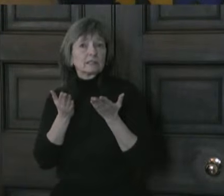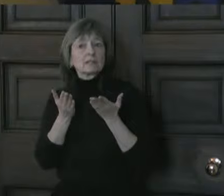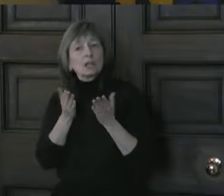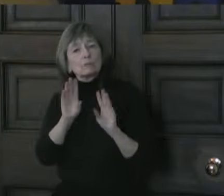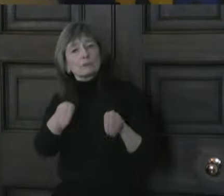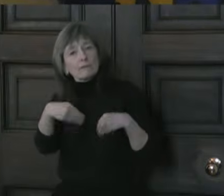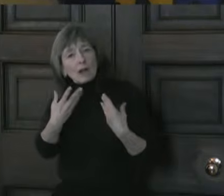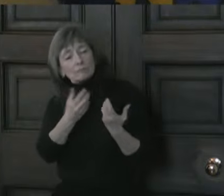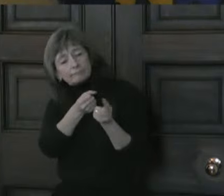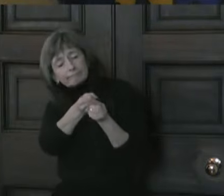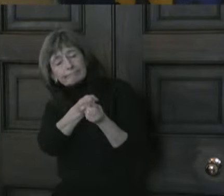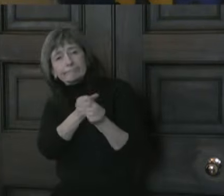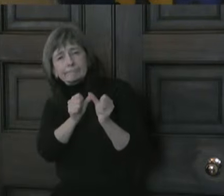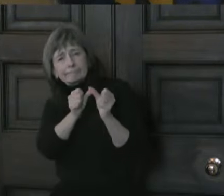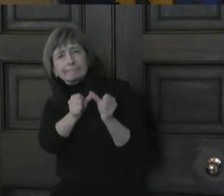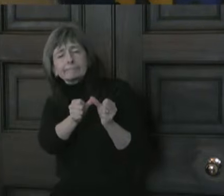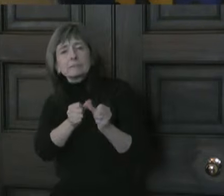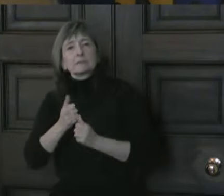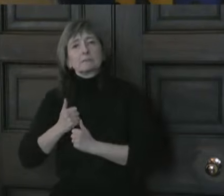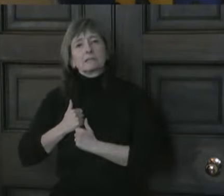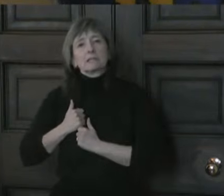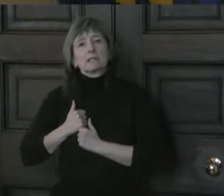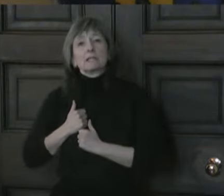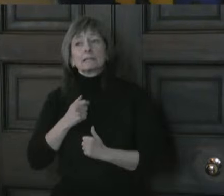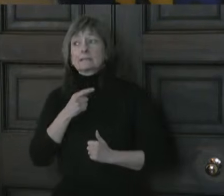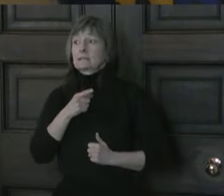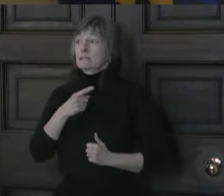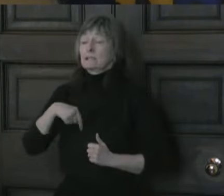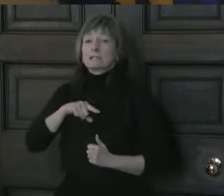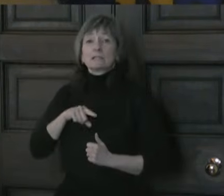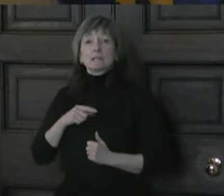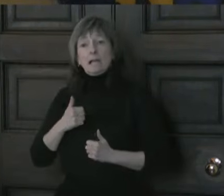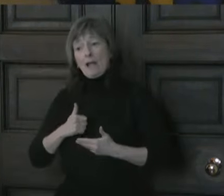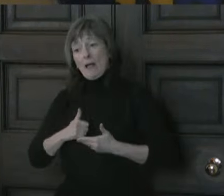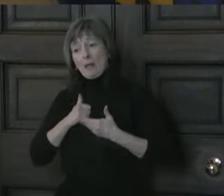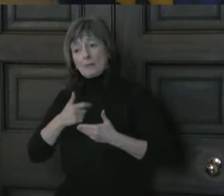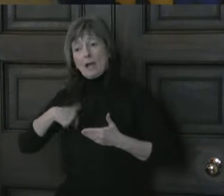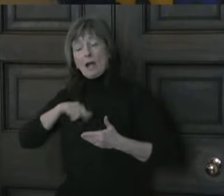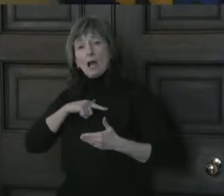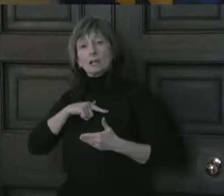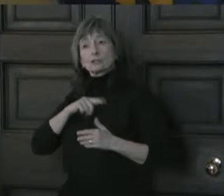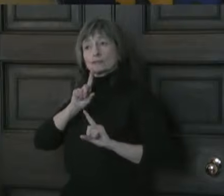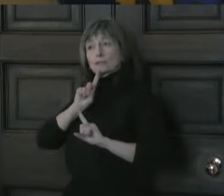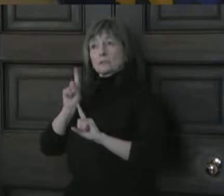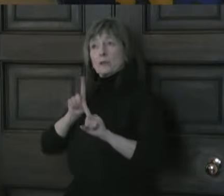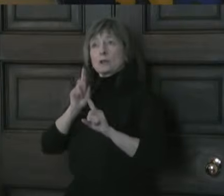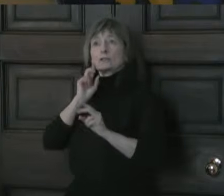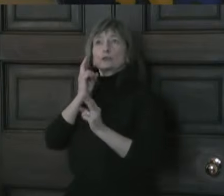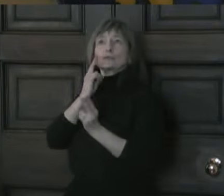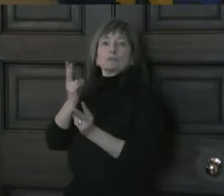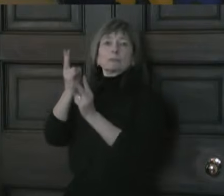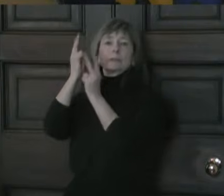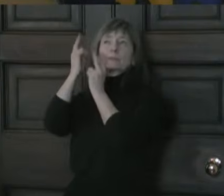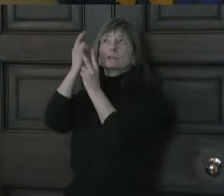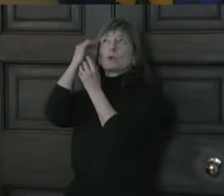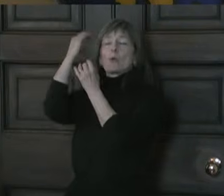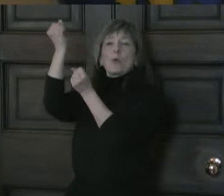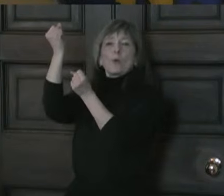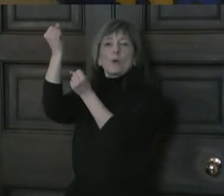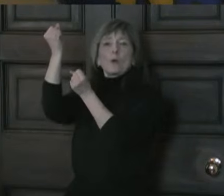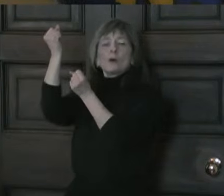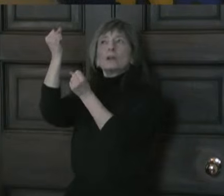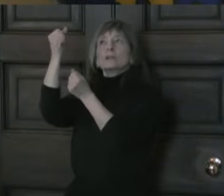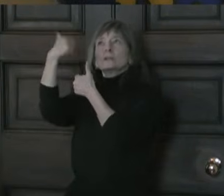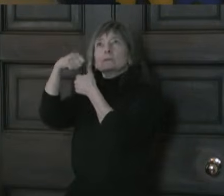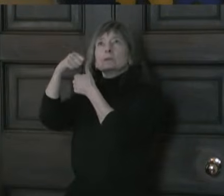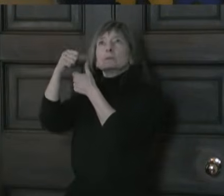military. He has helped champion our collective responsibility to remembrance, to the rich history of